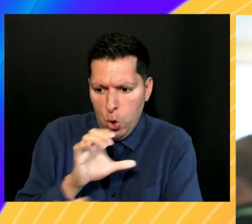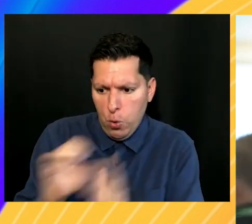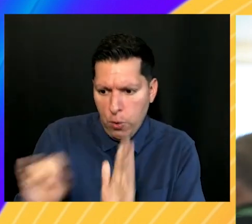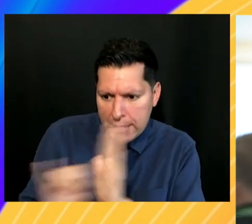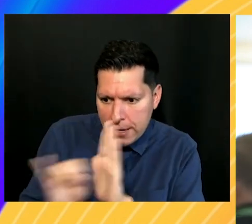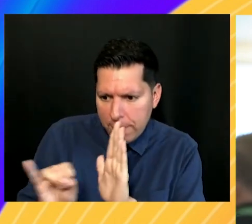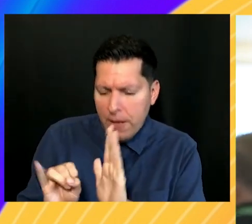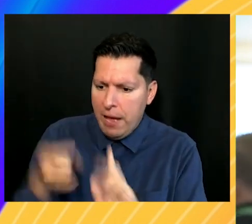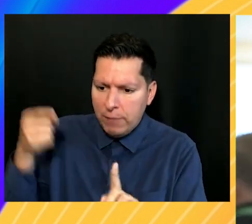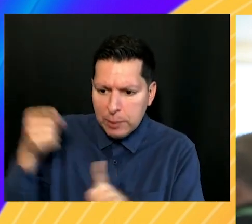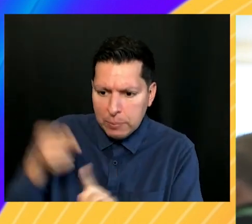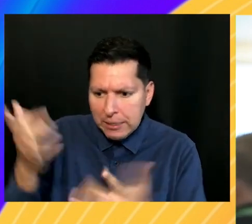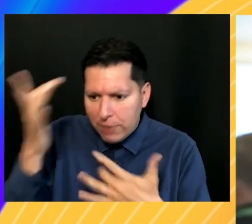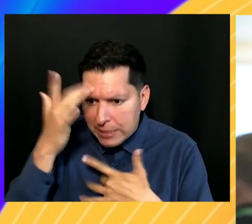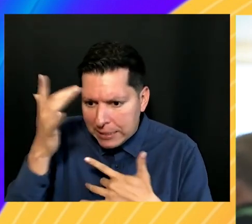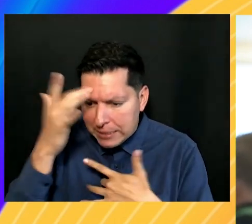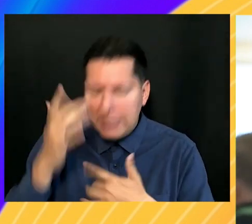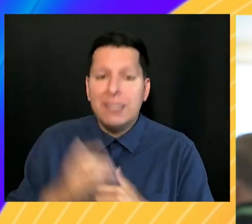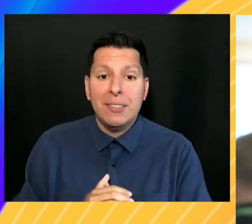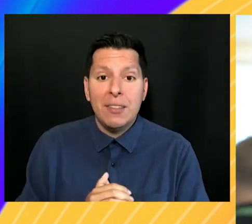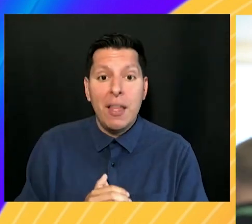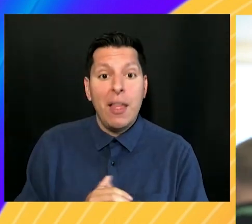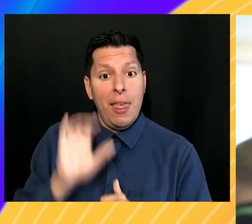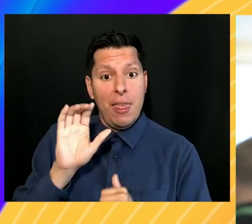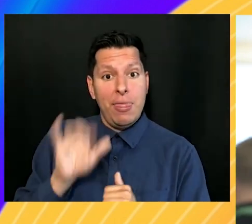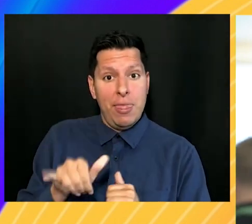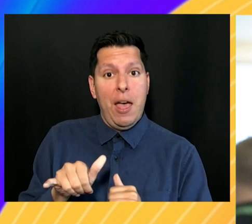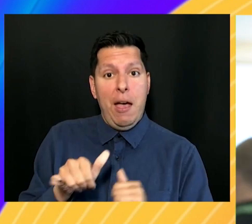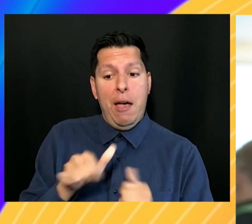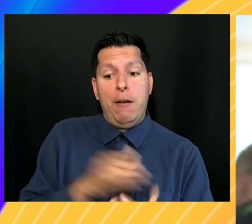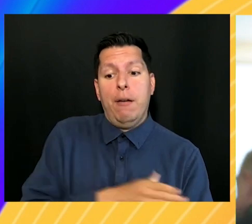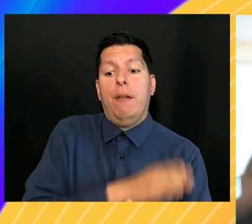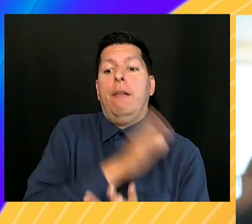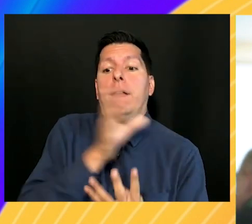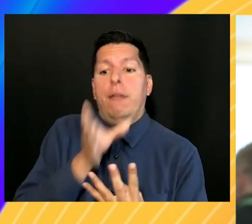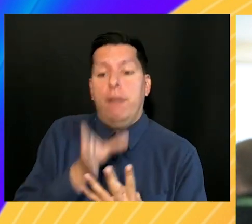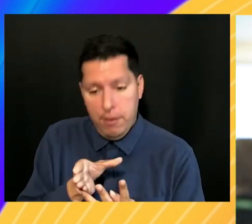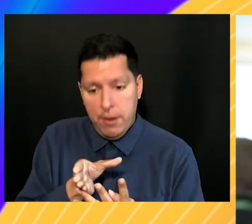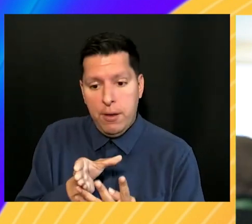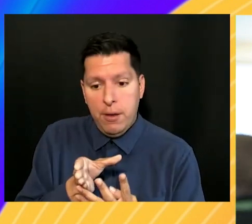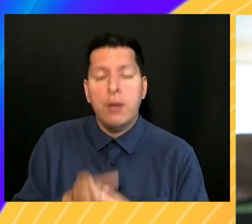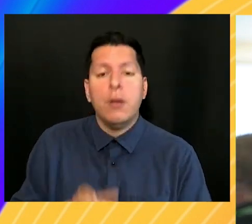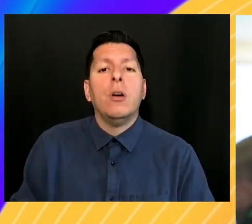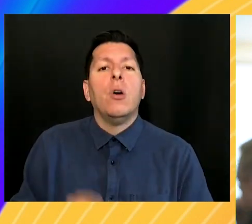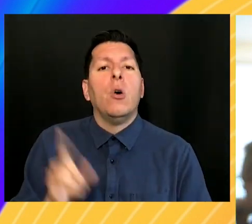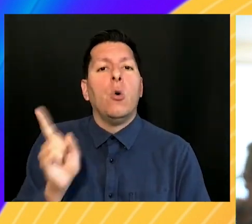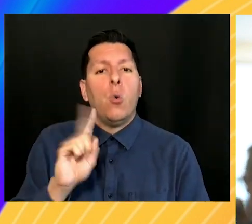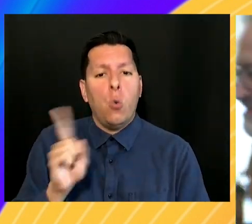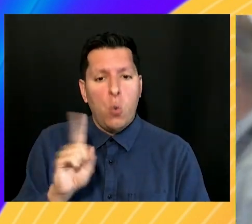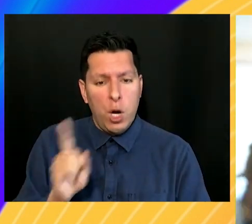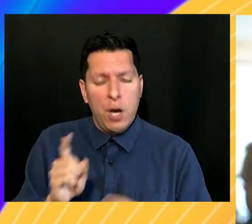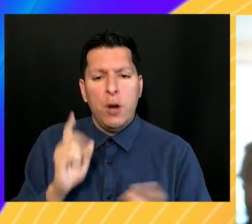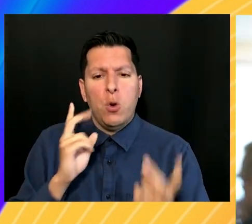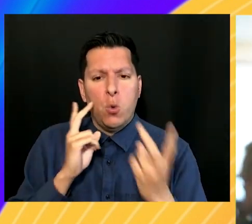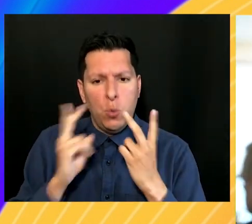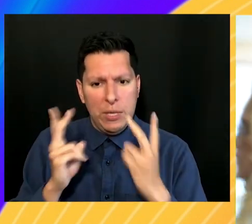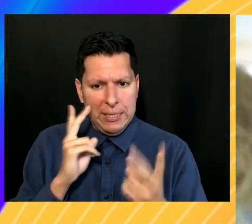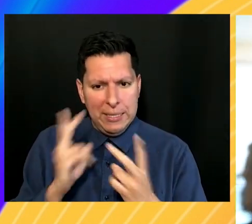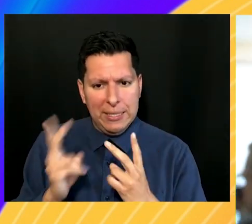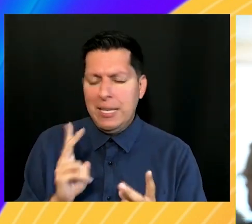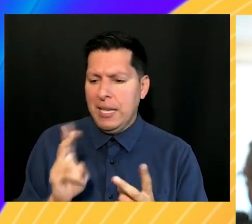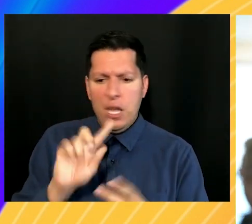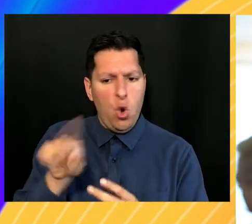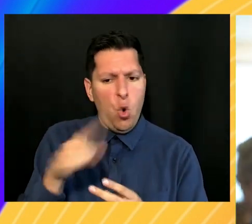disease and things like that. And that also brings me to the next point, where the variants only tell a part of the story. There's